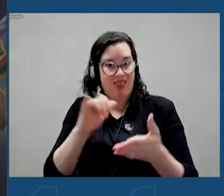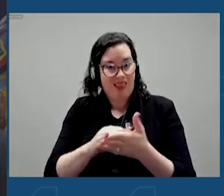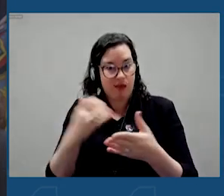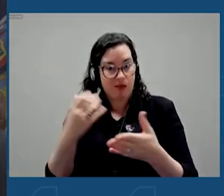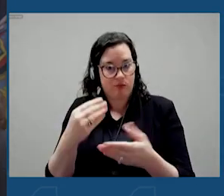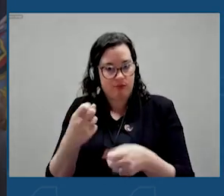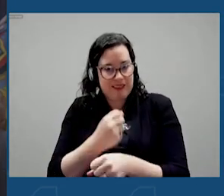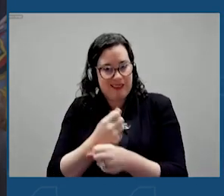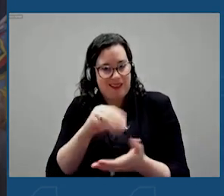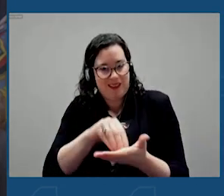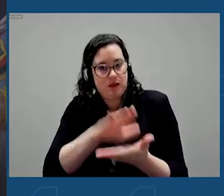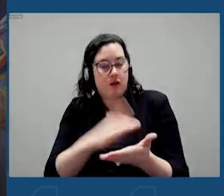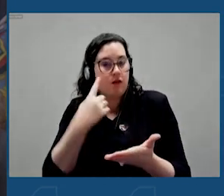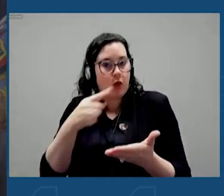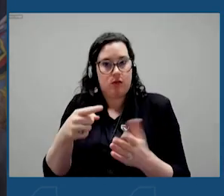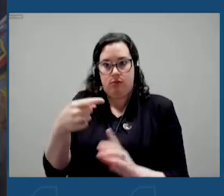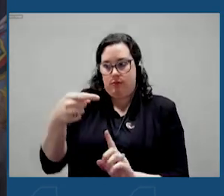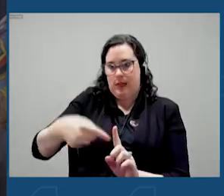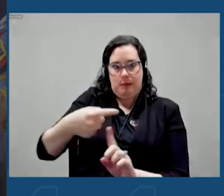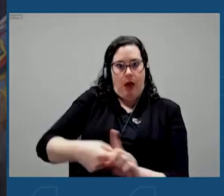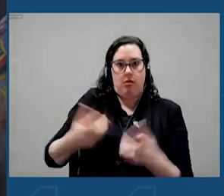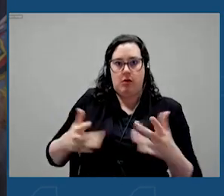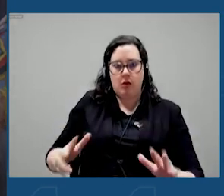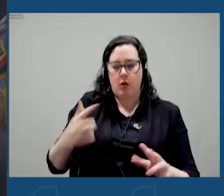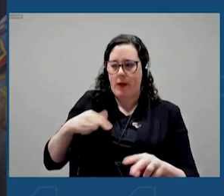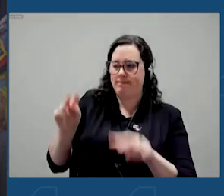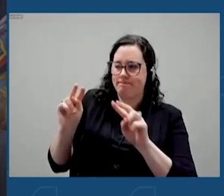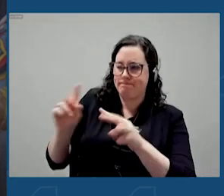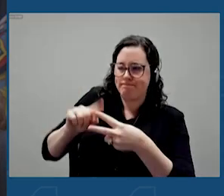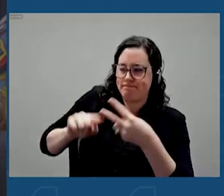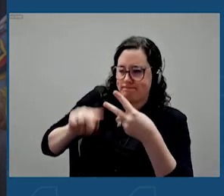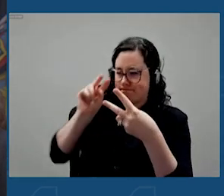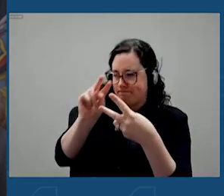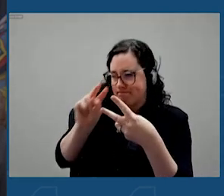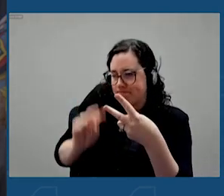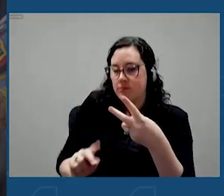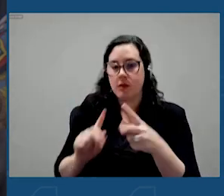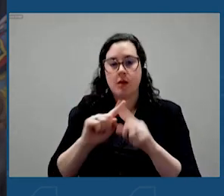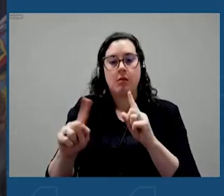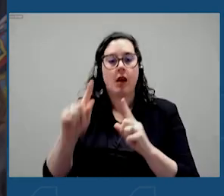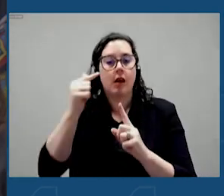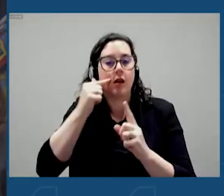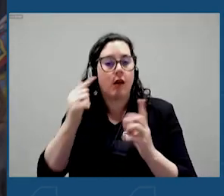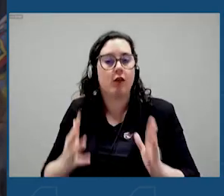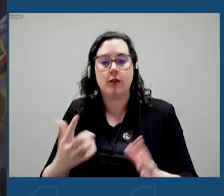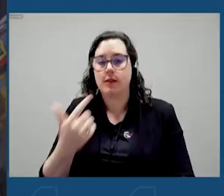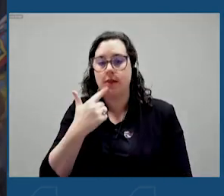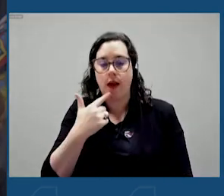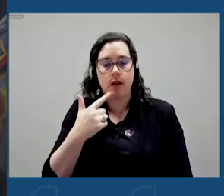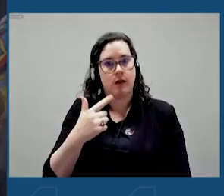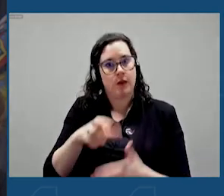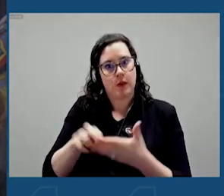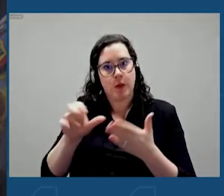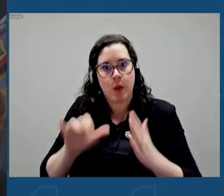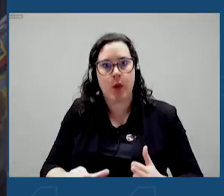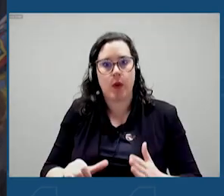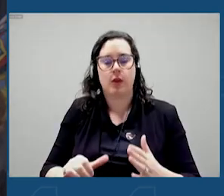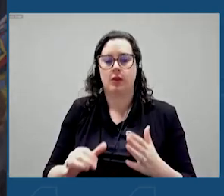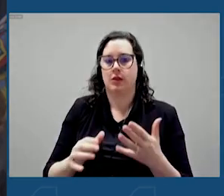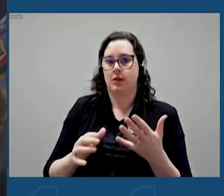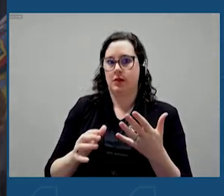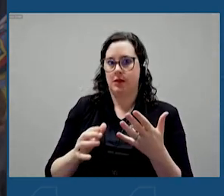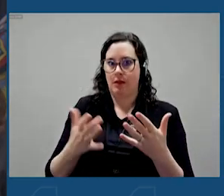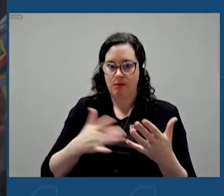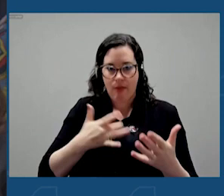closely. As the governor said, New Yorkers, as a result of all of this movement that we've talked about this morning, are